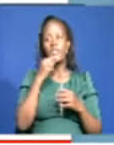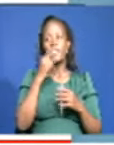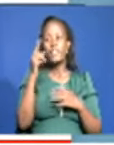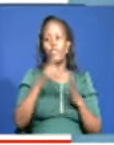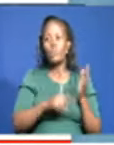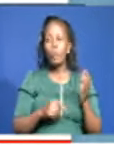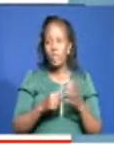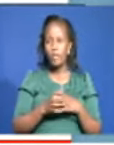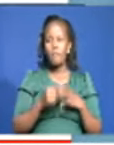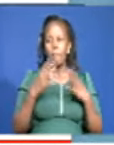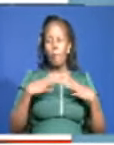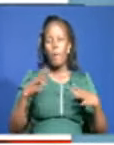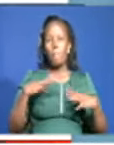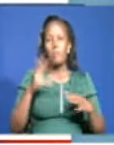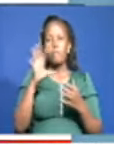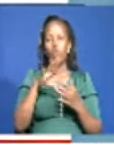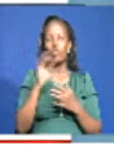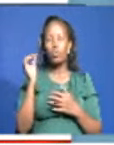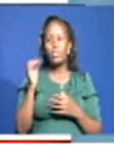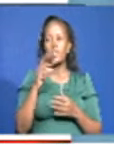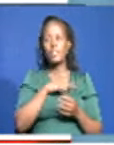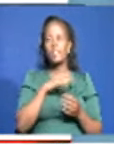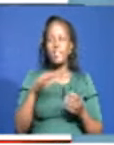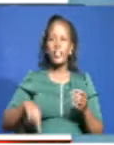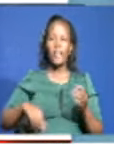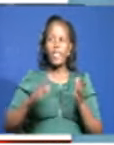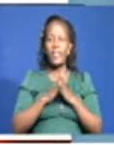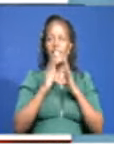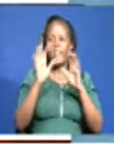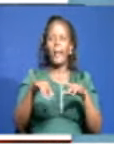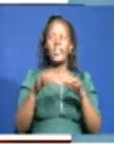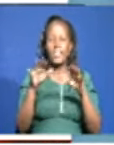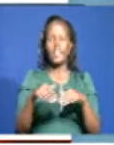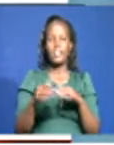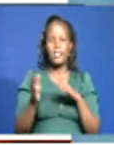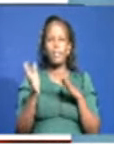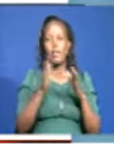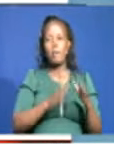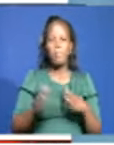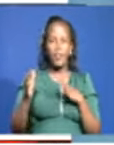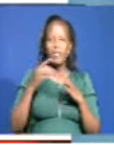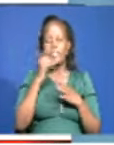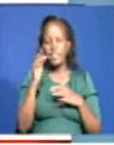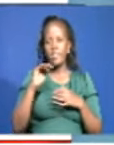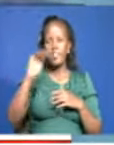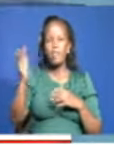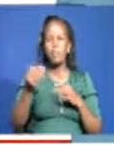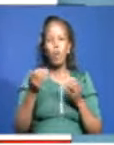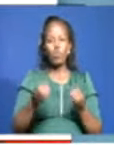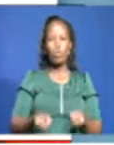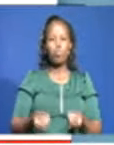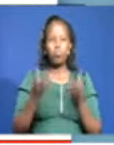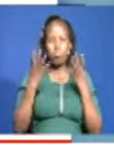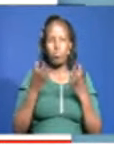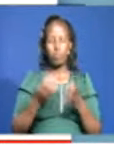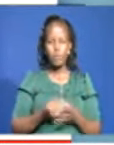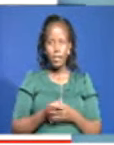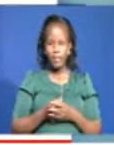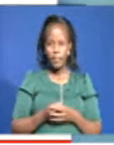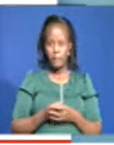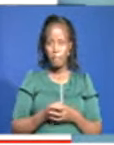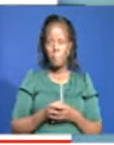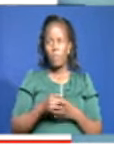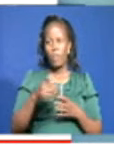CRE and Agriculture High School, ndio wako huku wakisema kuna volcanic eruption Mount Longonot. Bure kabisa.